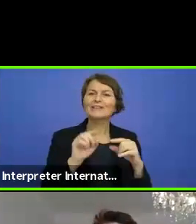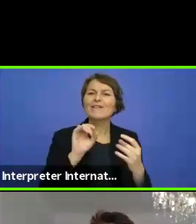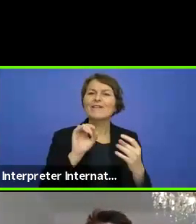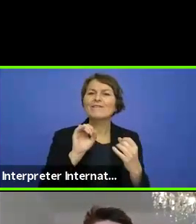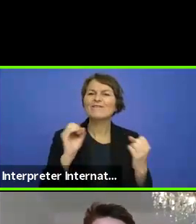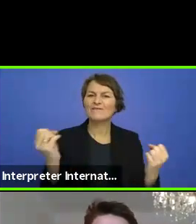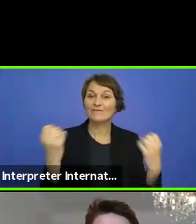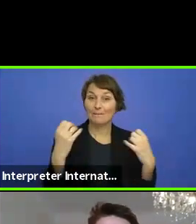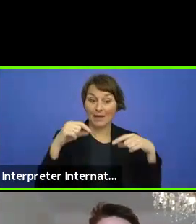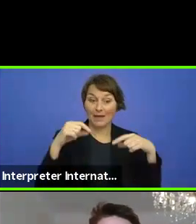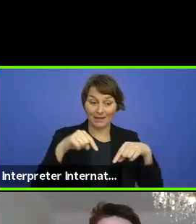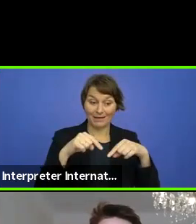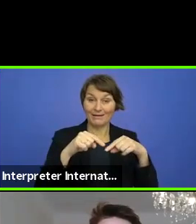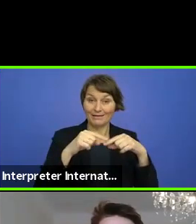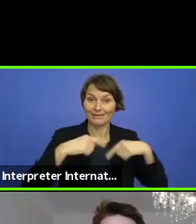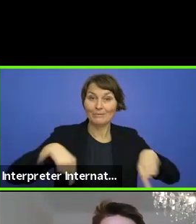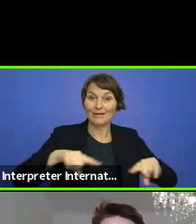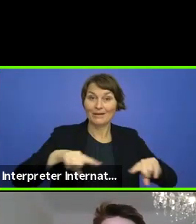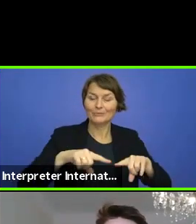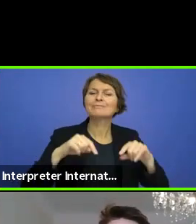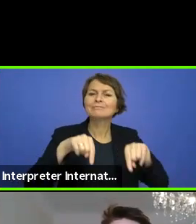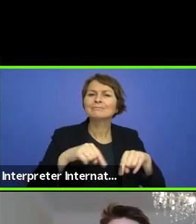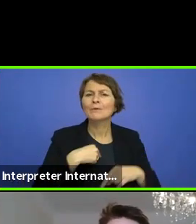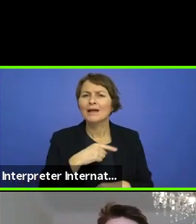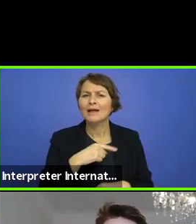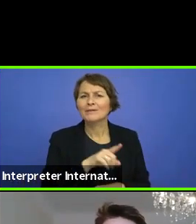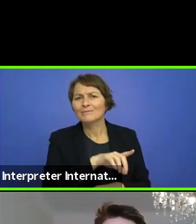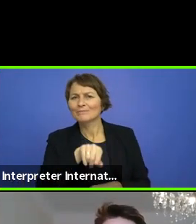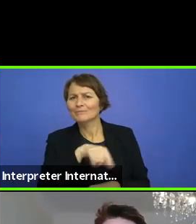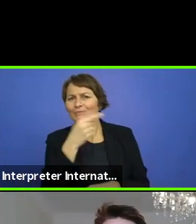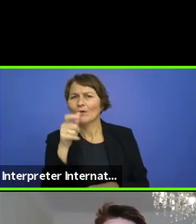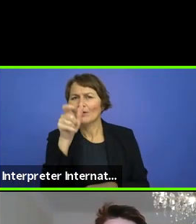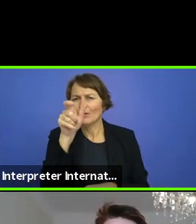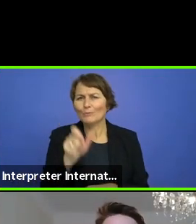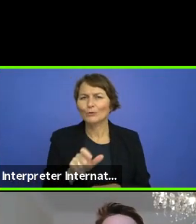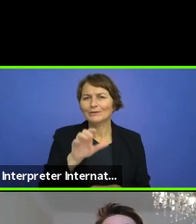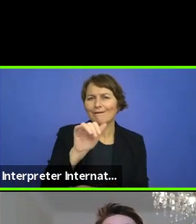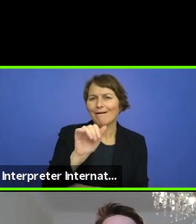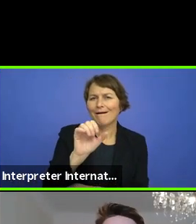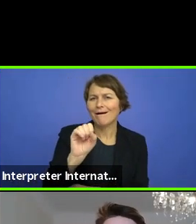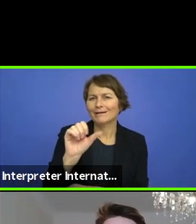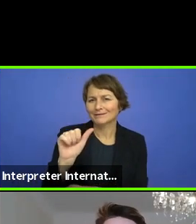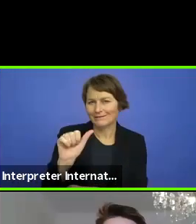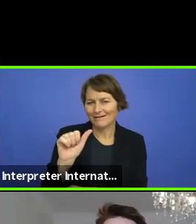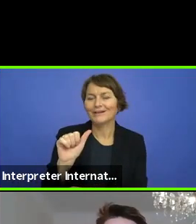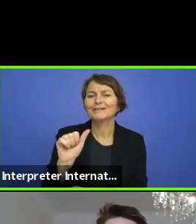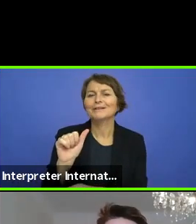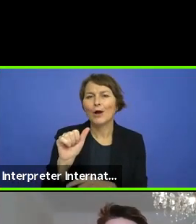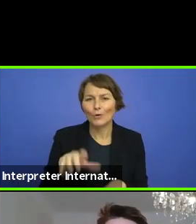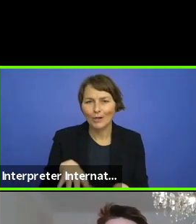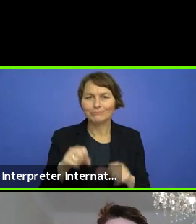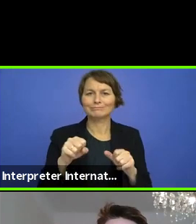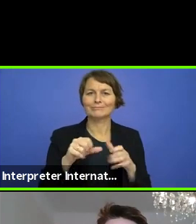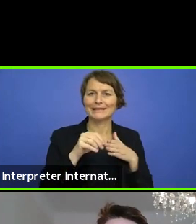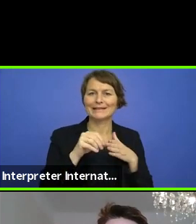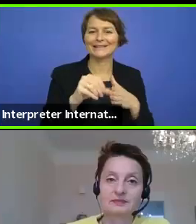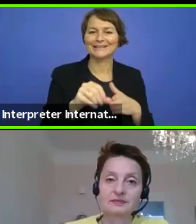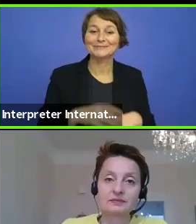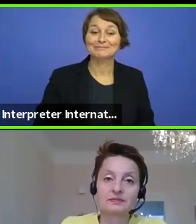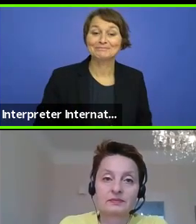to Auza to find out more about. Yes? Thank you. Yeah, equally, I hope